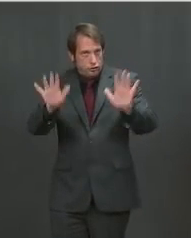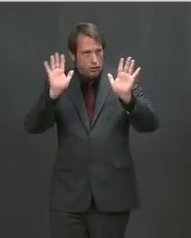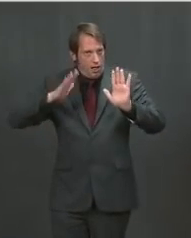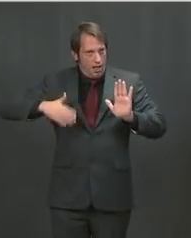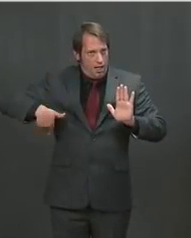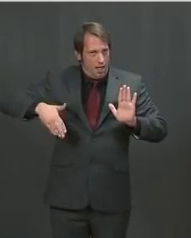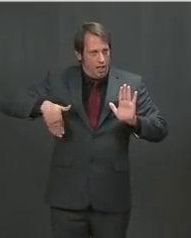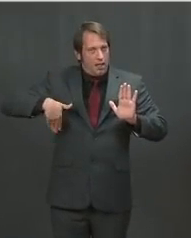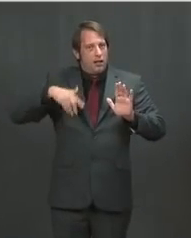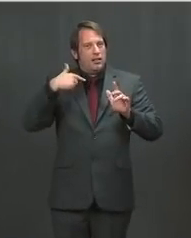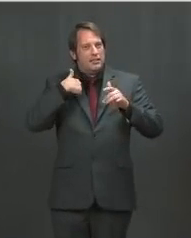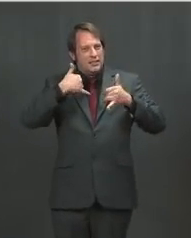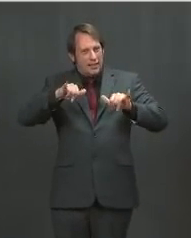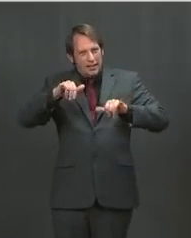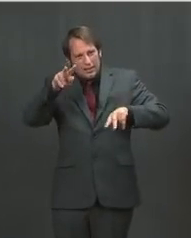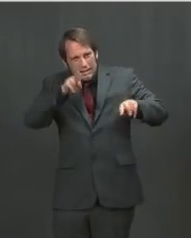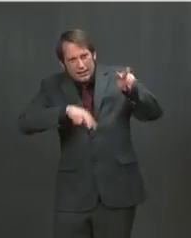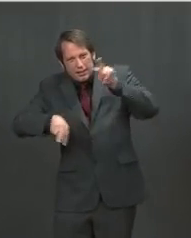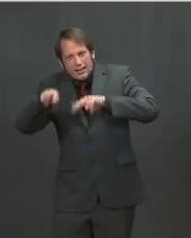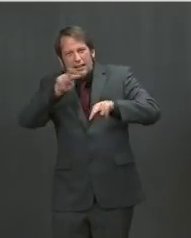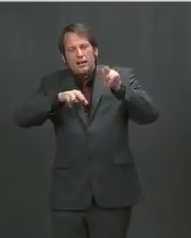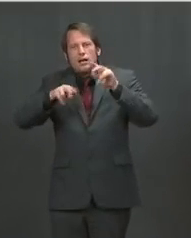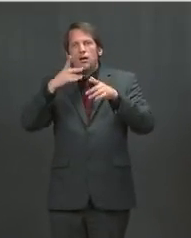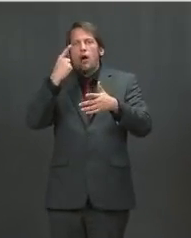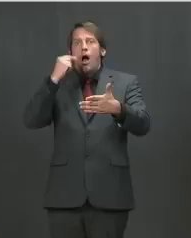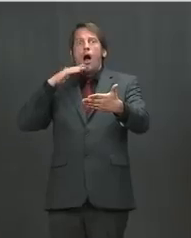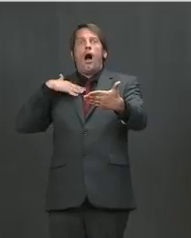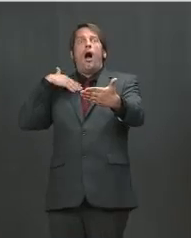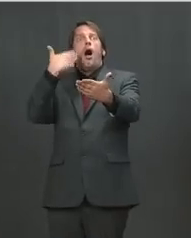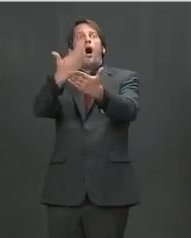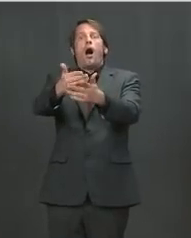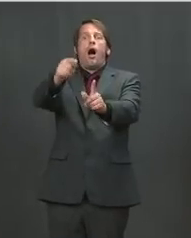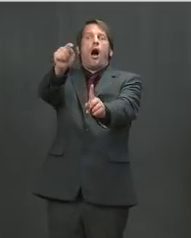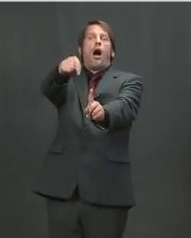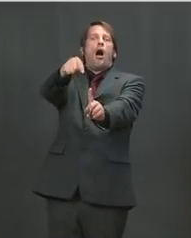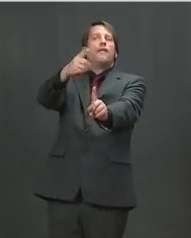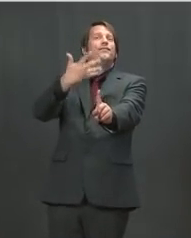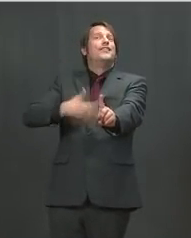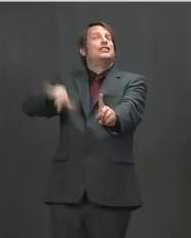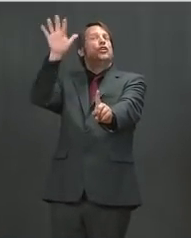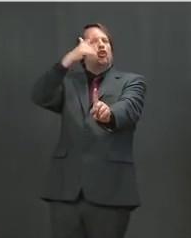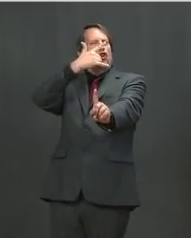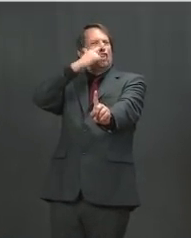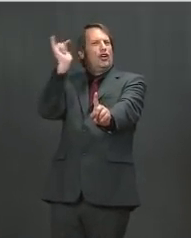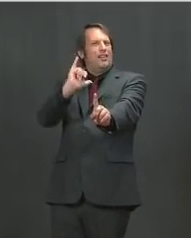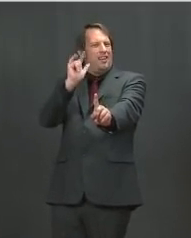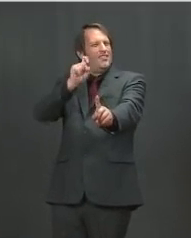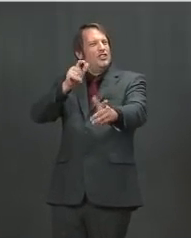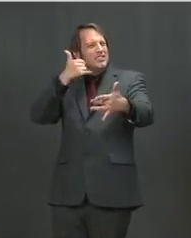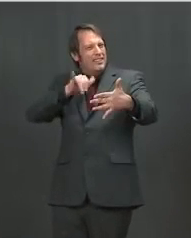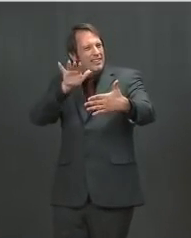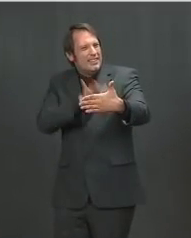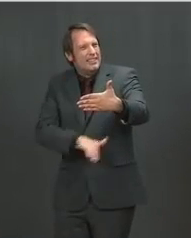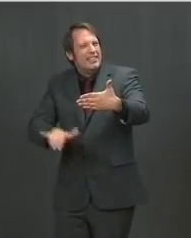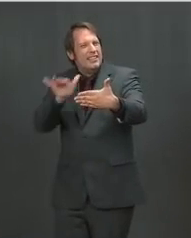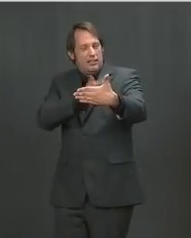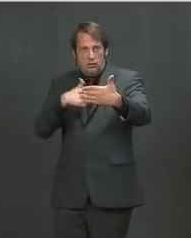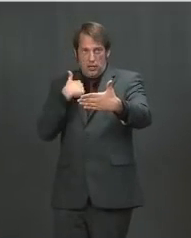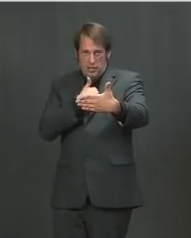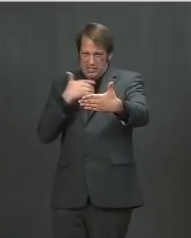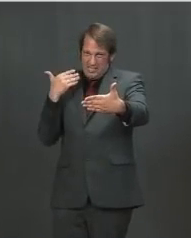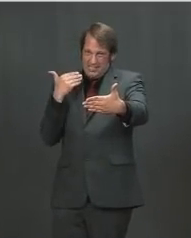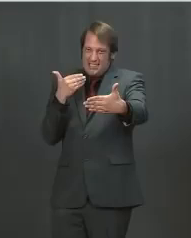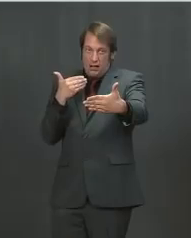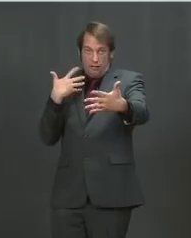the finish line look like? What should people be looking for to know that we are approaching that? Since we know we're not at it now, what does that